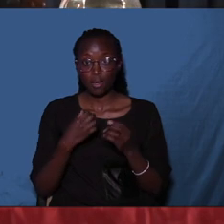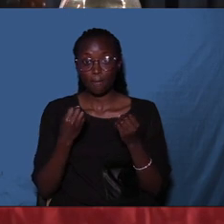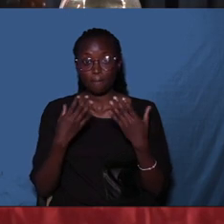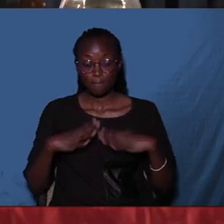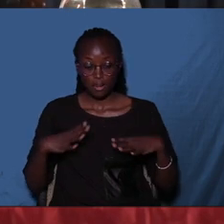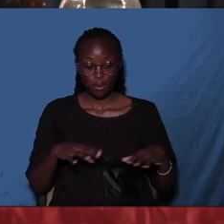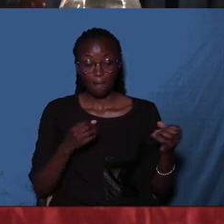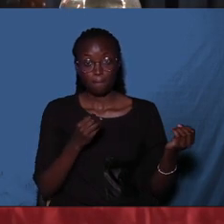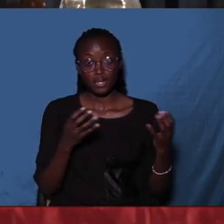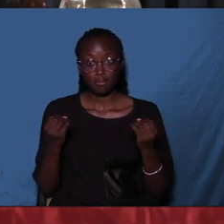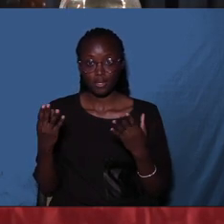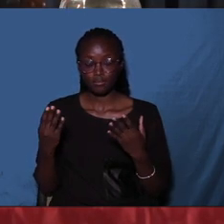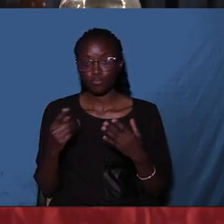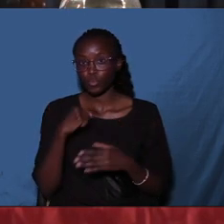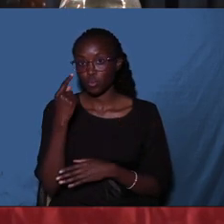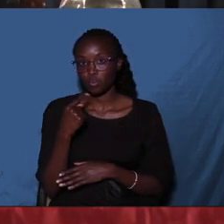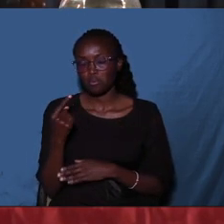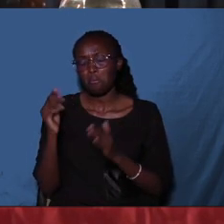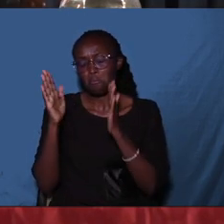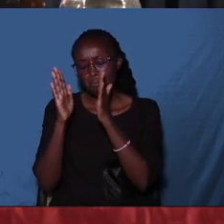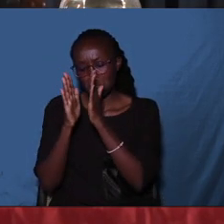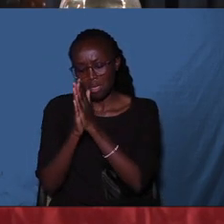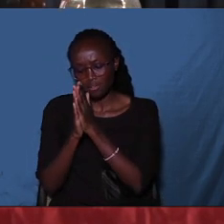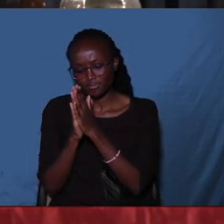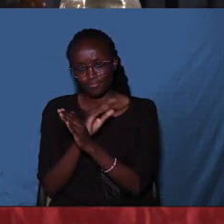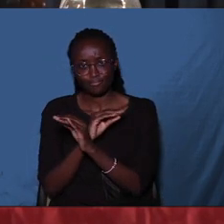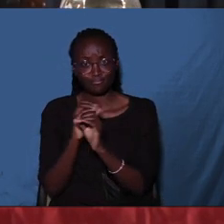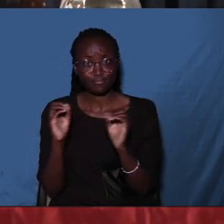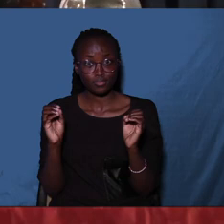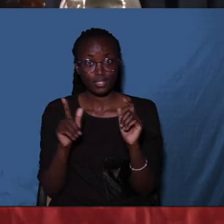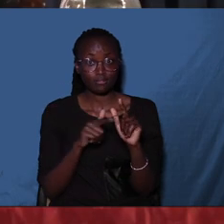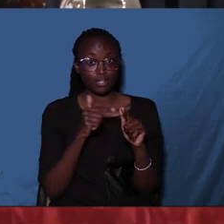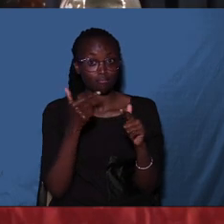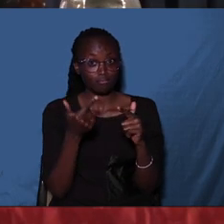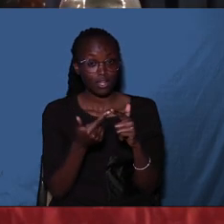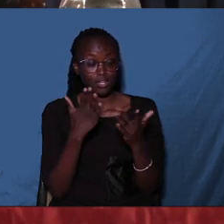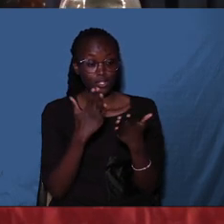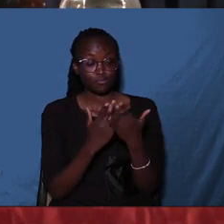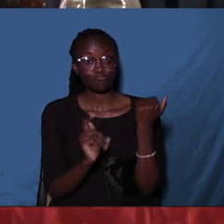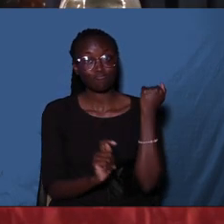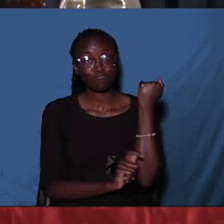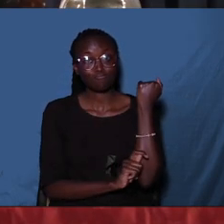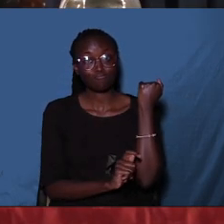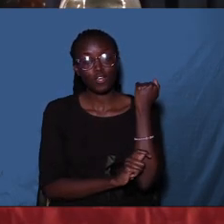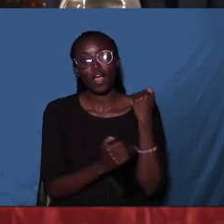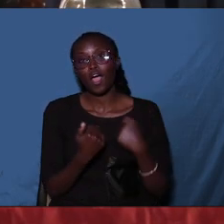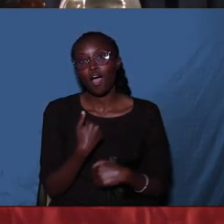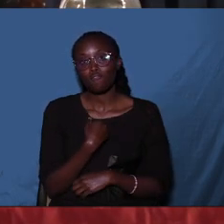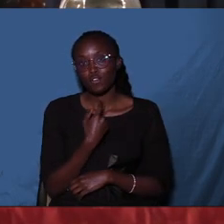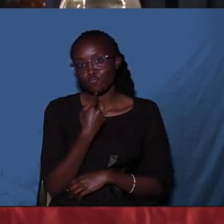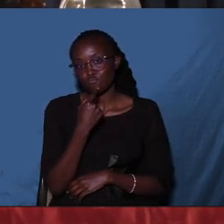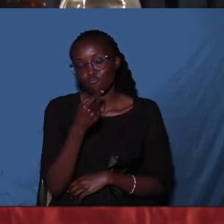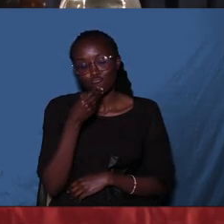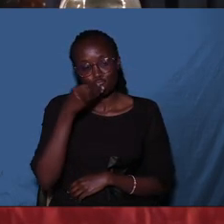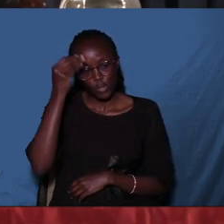who, because they did not pray much, they fell into the trap of photocopies. You